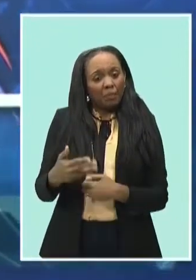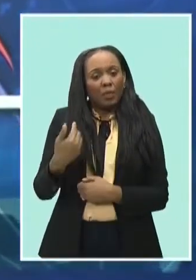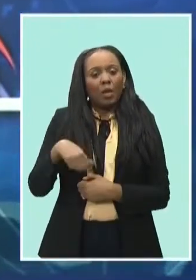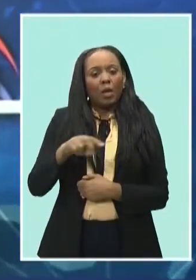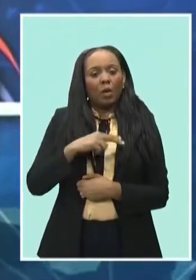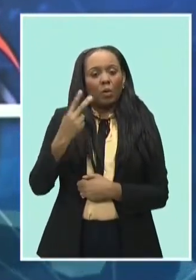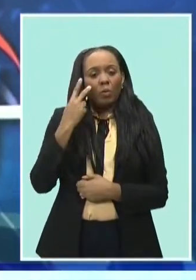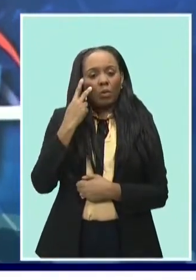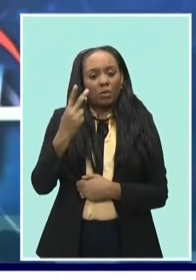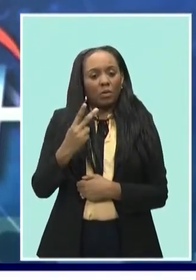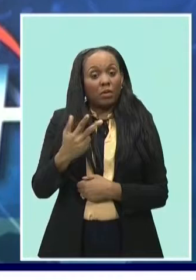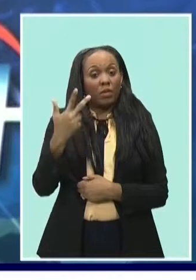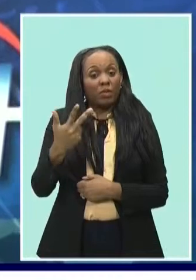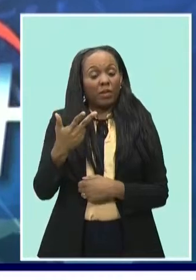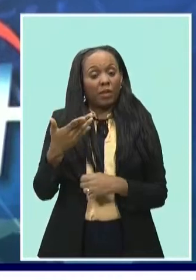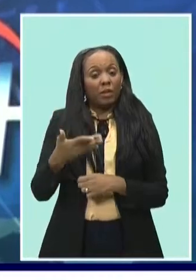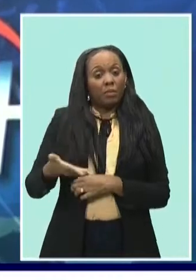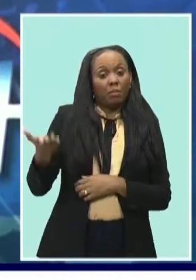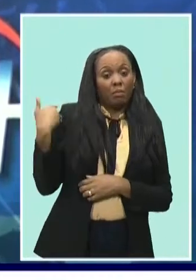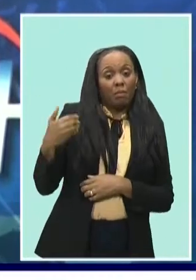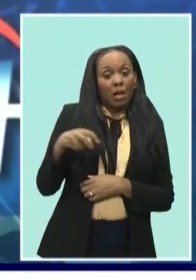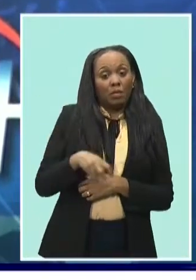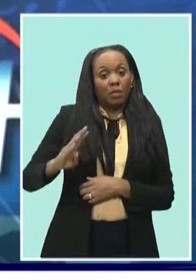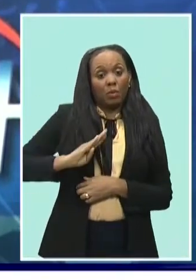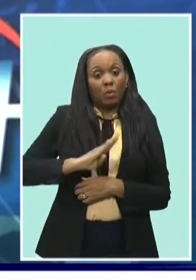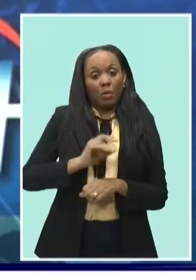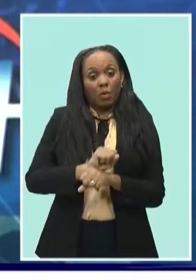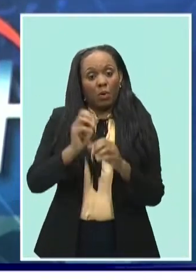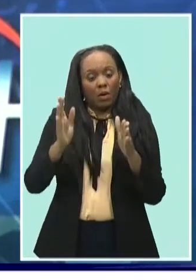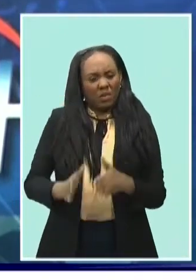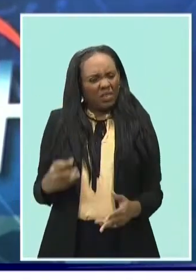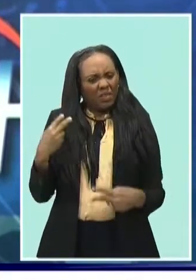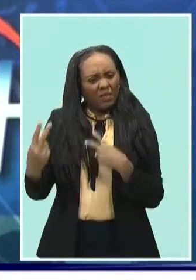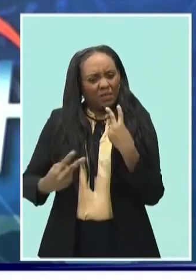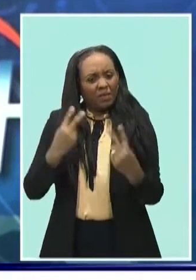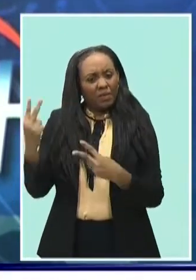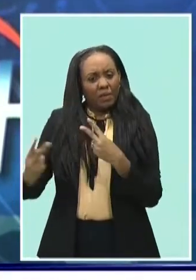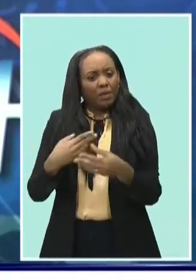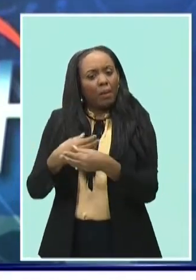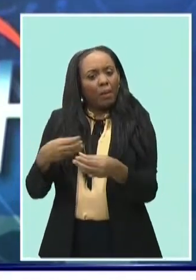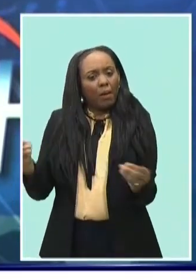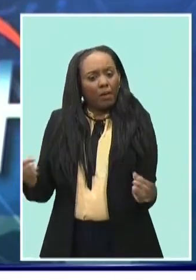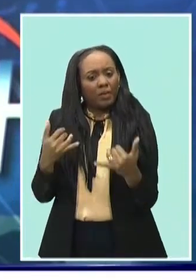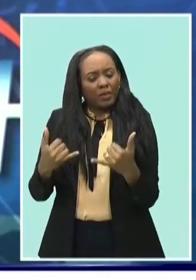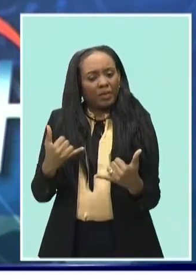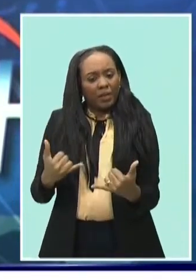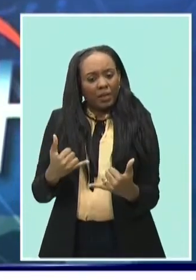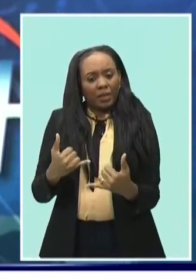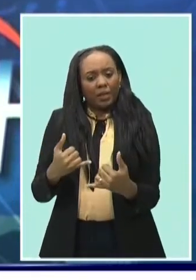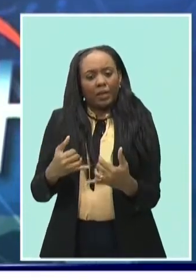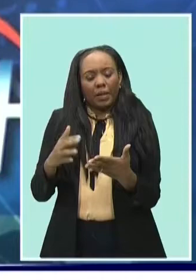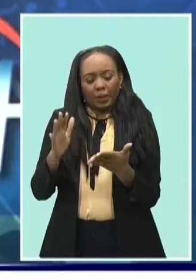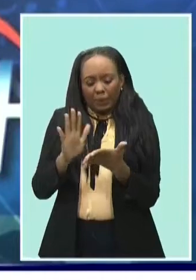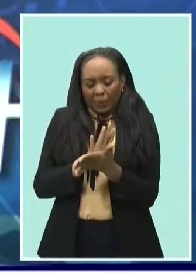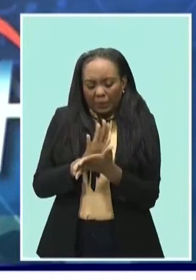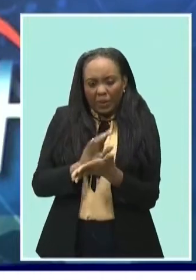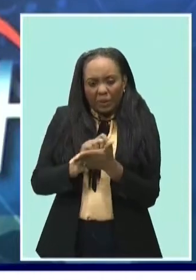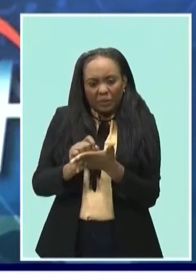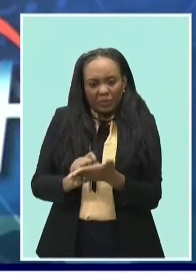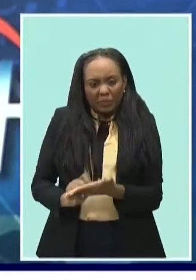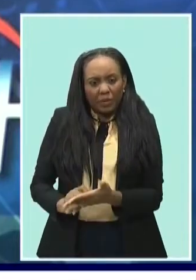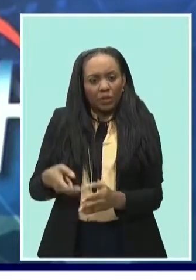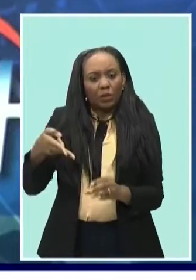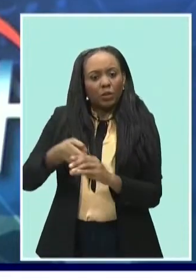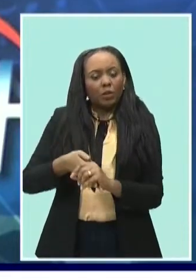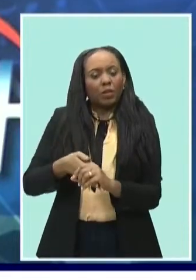of 3 former Transport Board employees who visited the authorities' offices in River Terminal today to finalize documents to